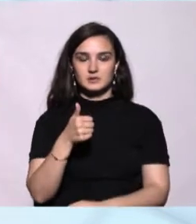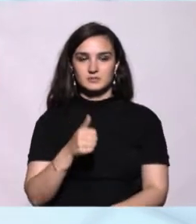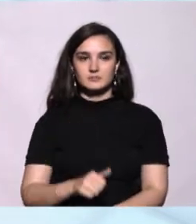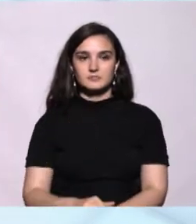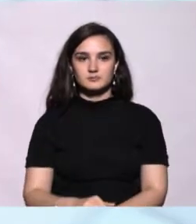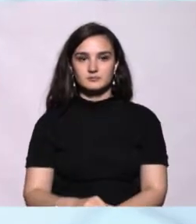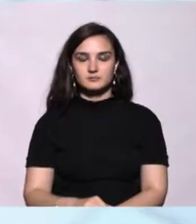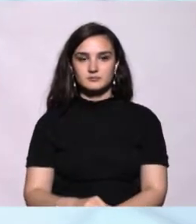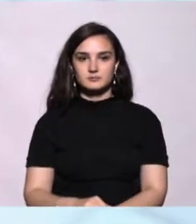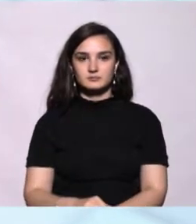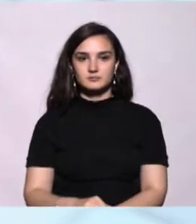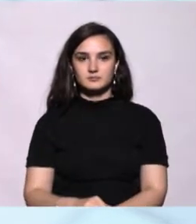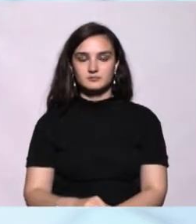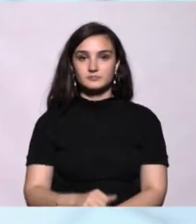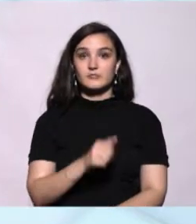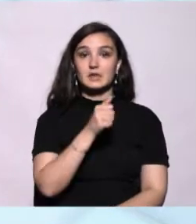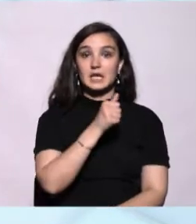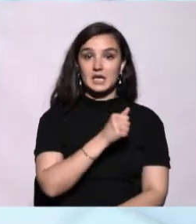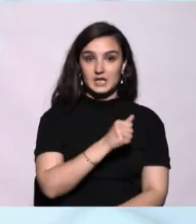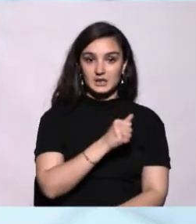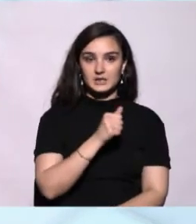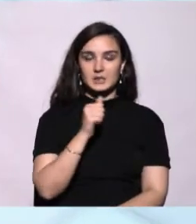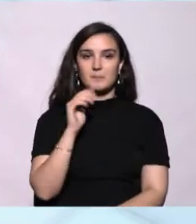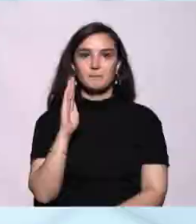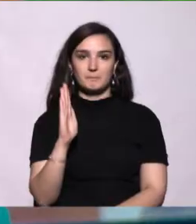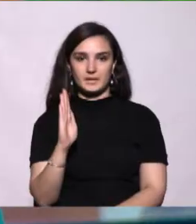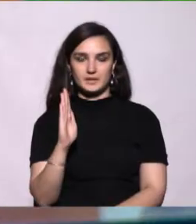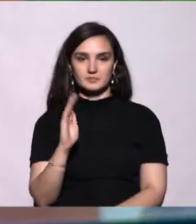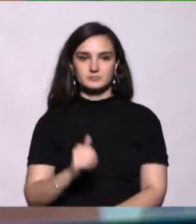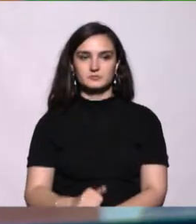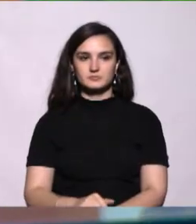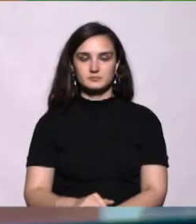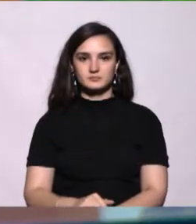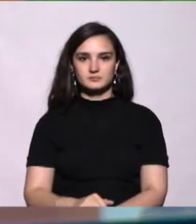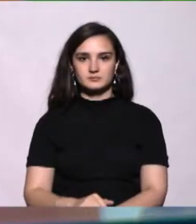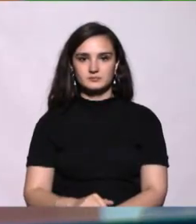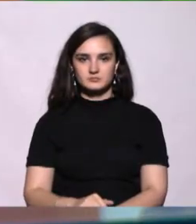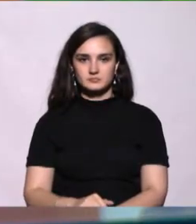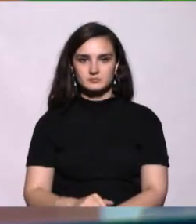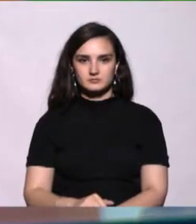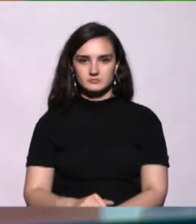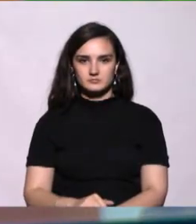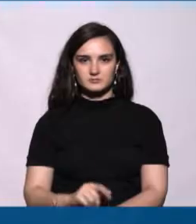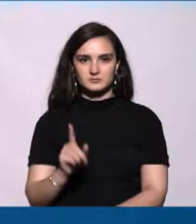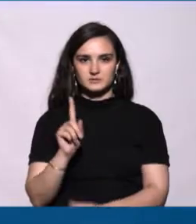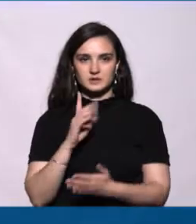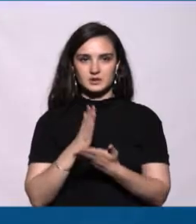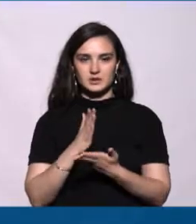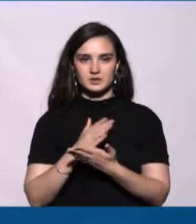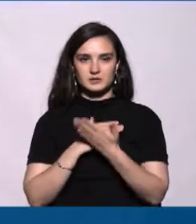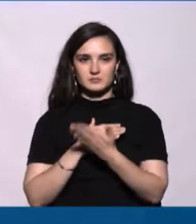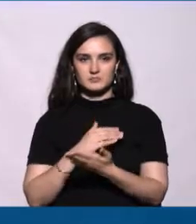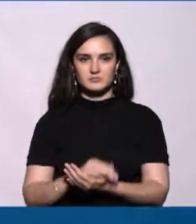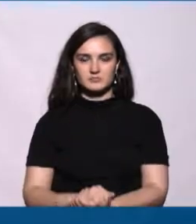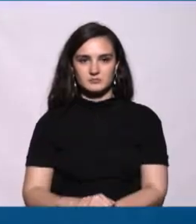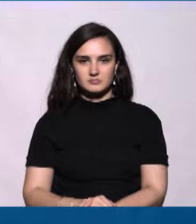A, B. The next one. Oh, Miss Amanda, what is it? Oh,